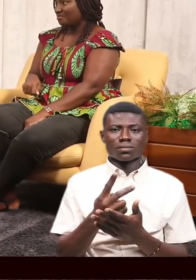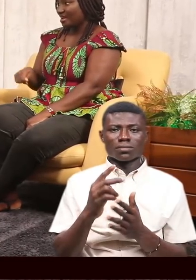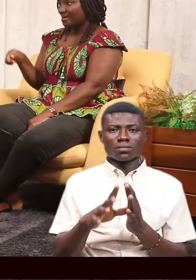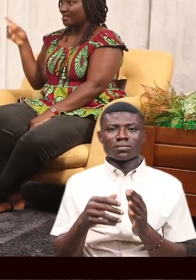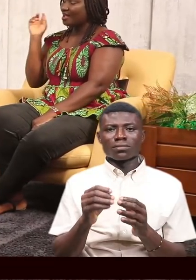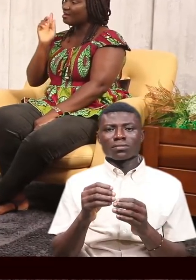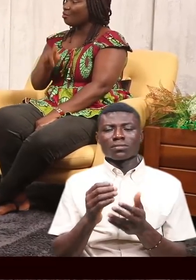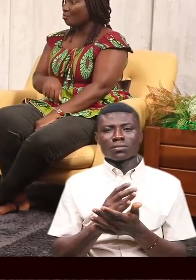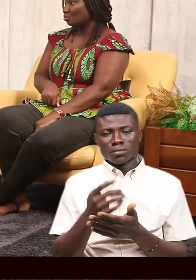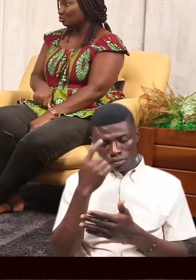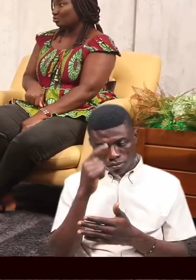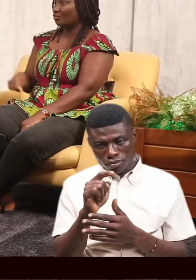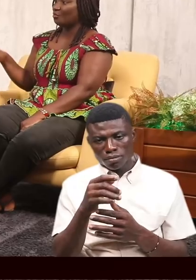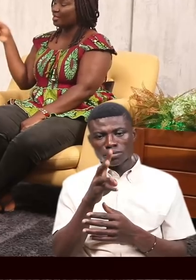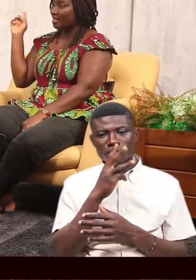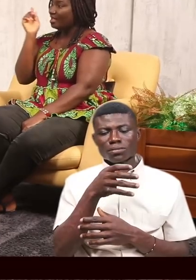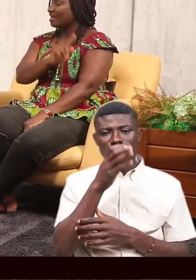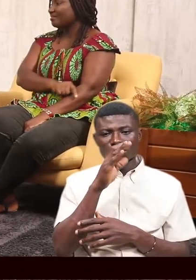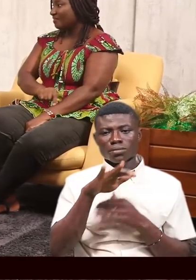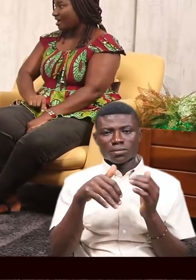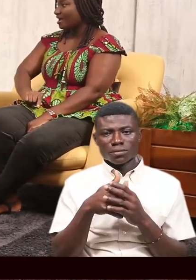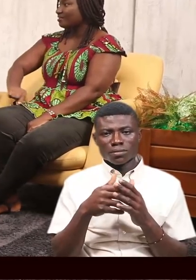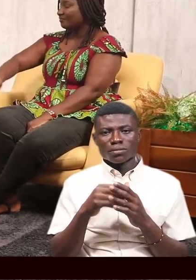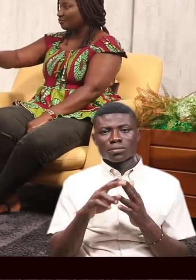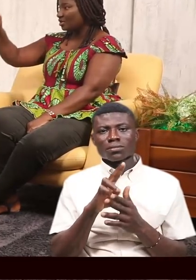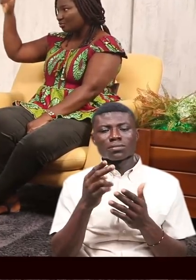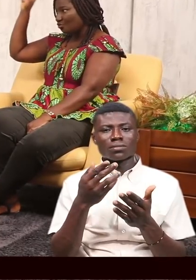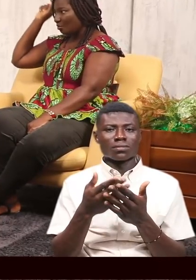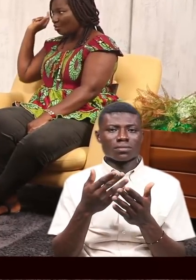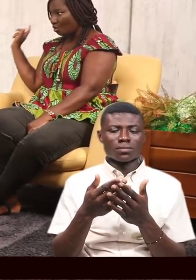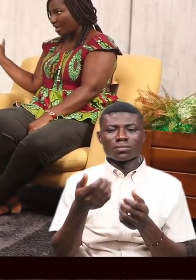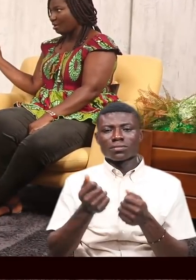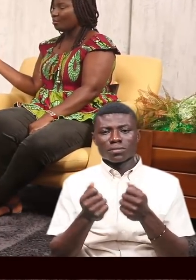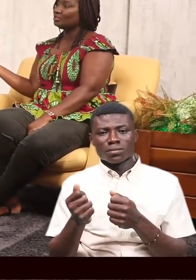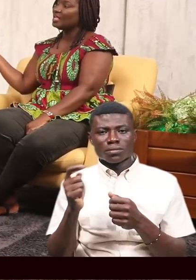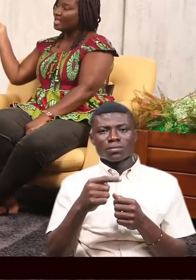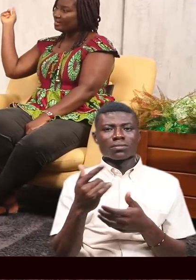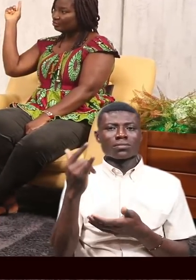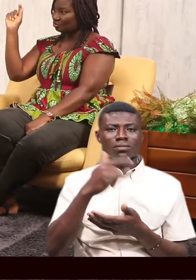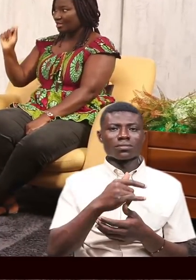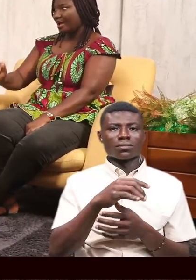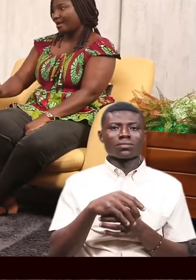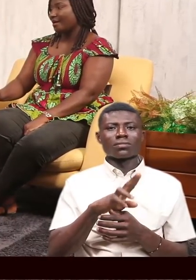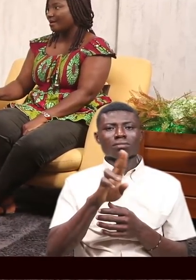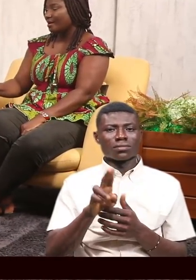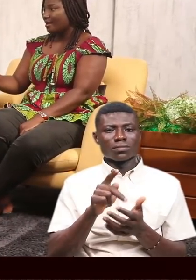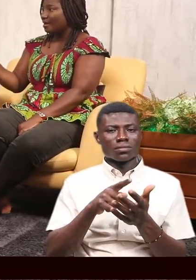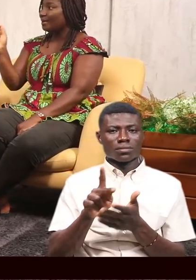omu edwiane. E de mo omu nsio no mu ye. E de fa ka di fi o yibi do omu call airport. E de